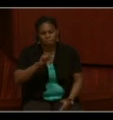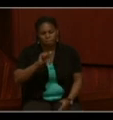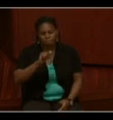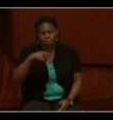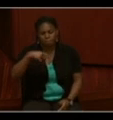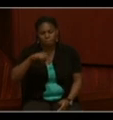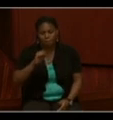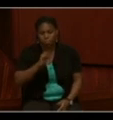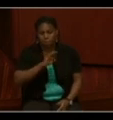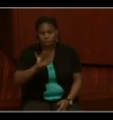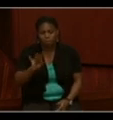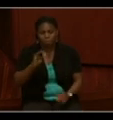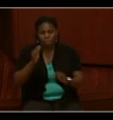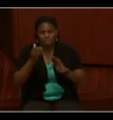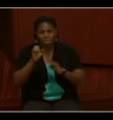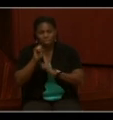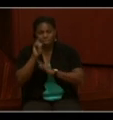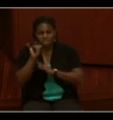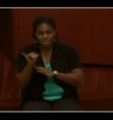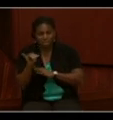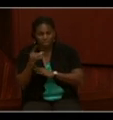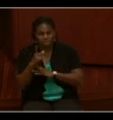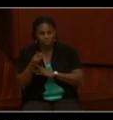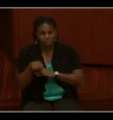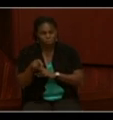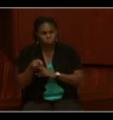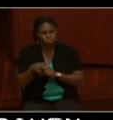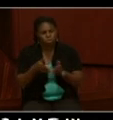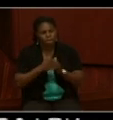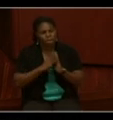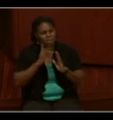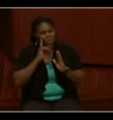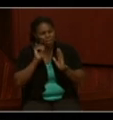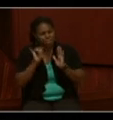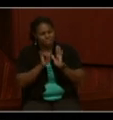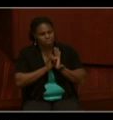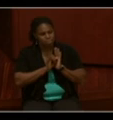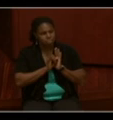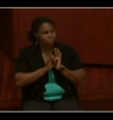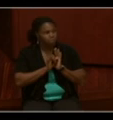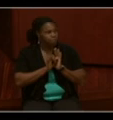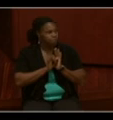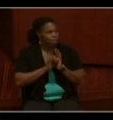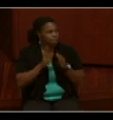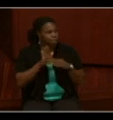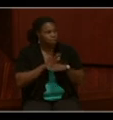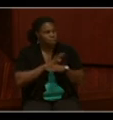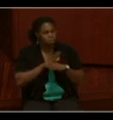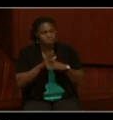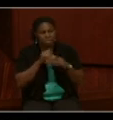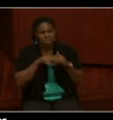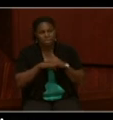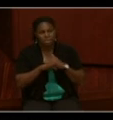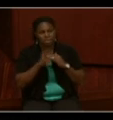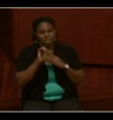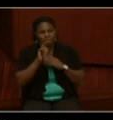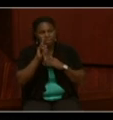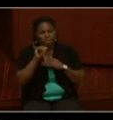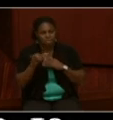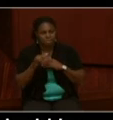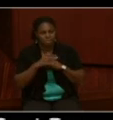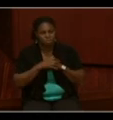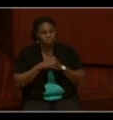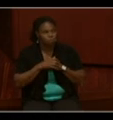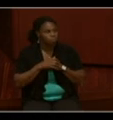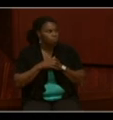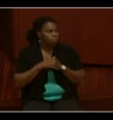were then supposed to be asked to identify where specific businesses were in that city because these individuals